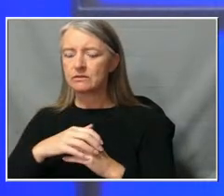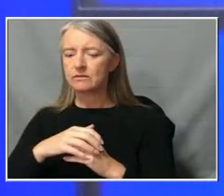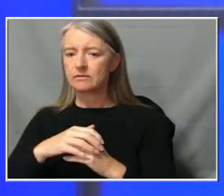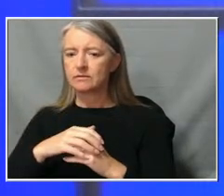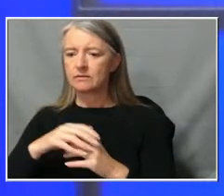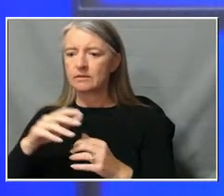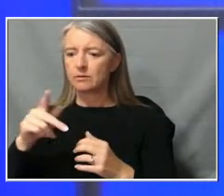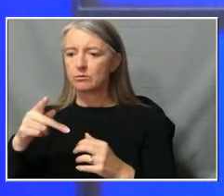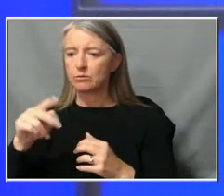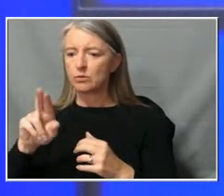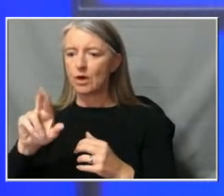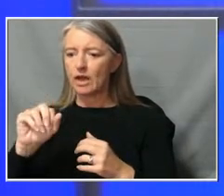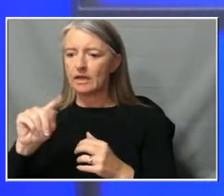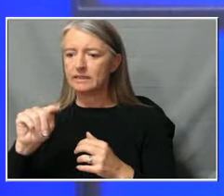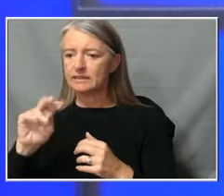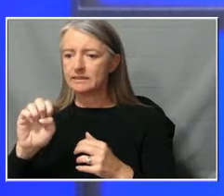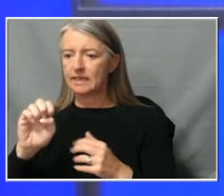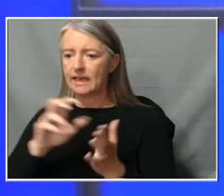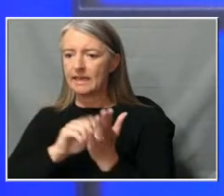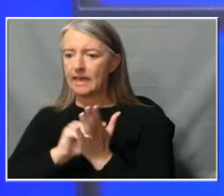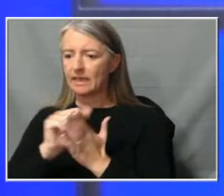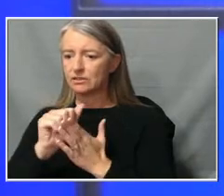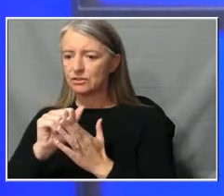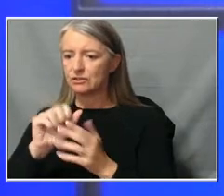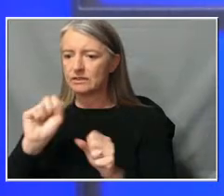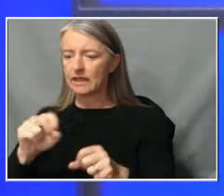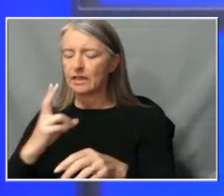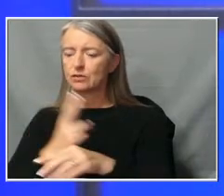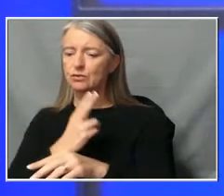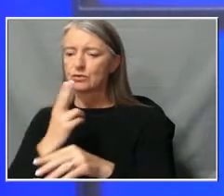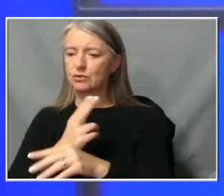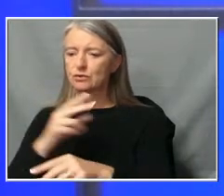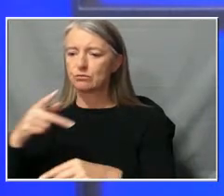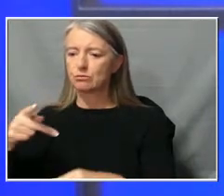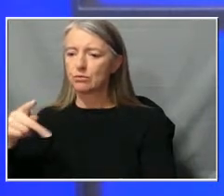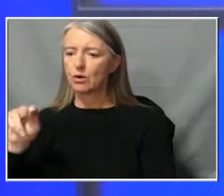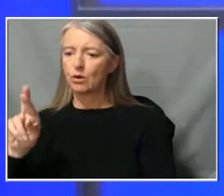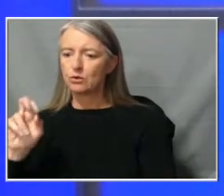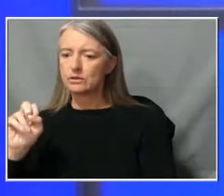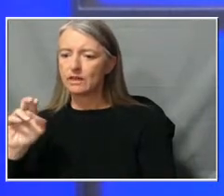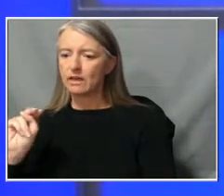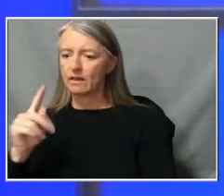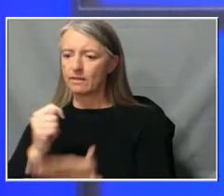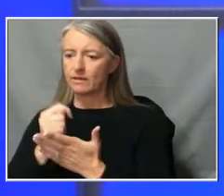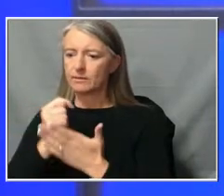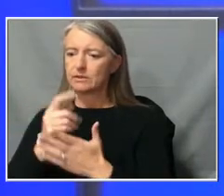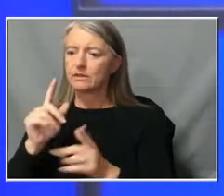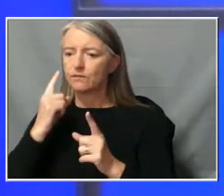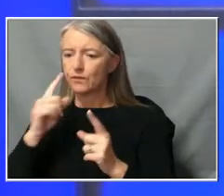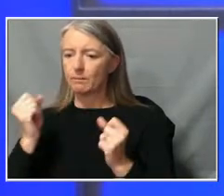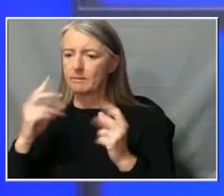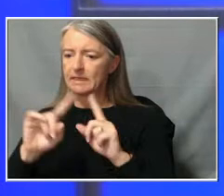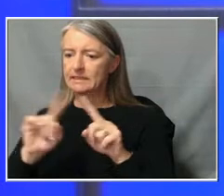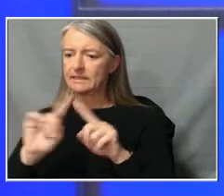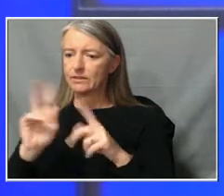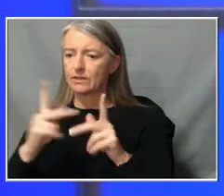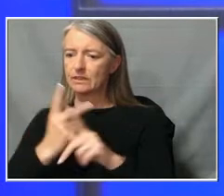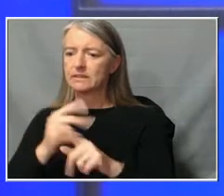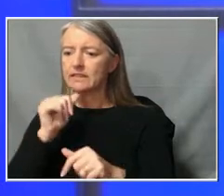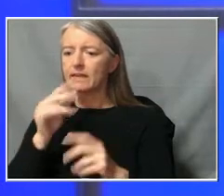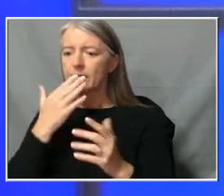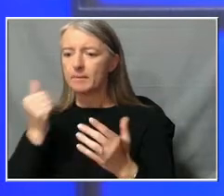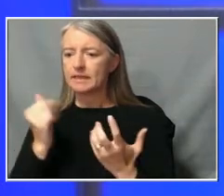prostate cancer. So you can really use proton therapy to treat any tumor. It may not be the best option for each case.